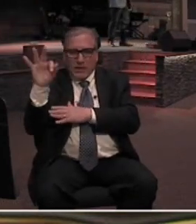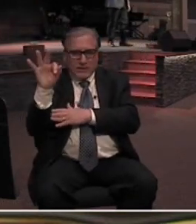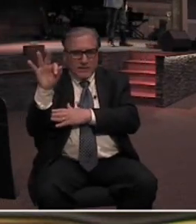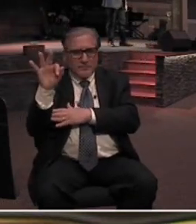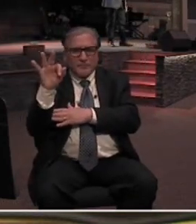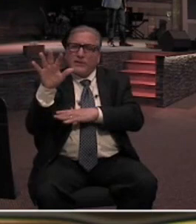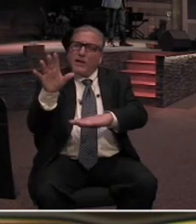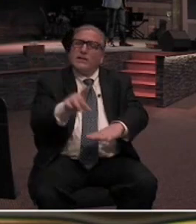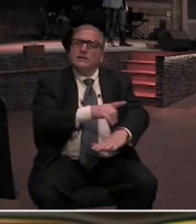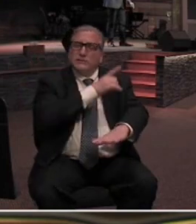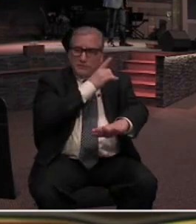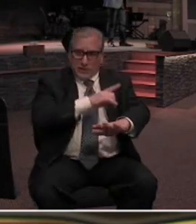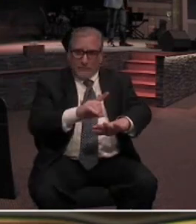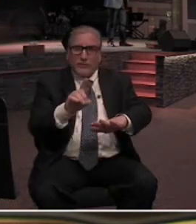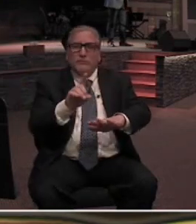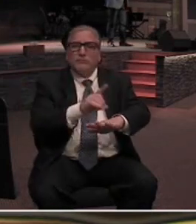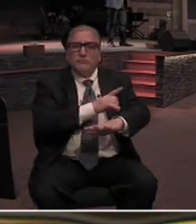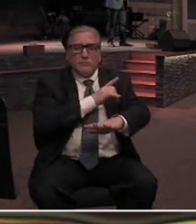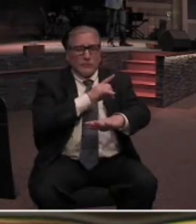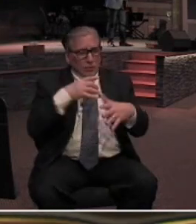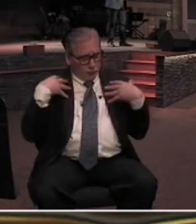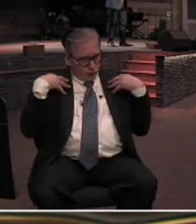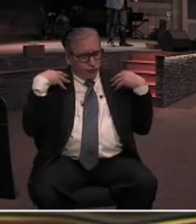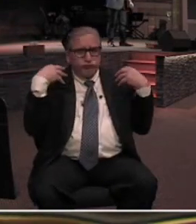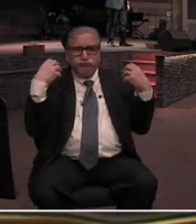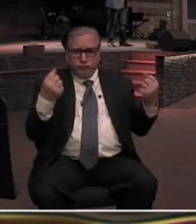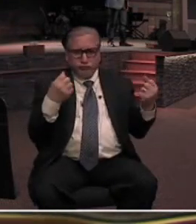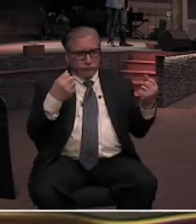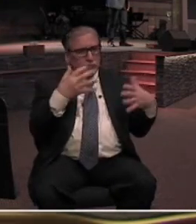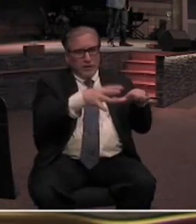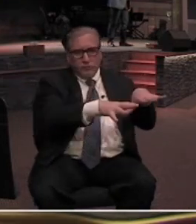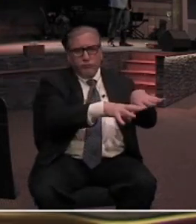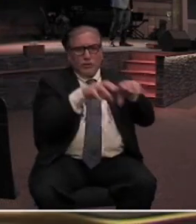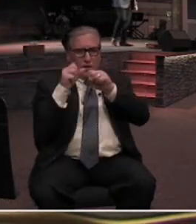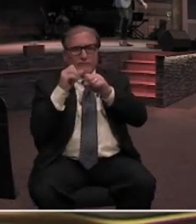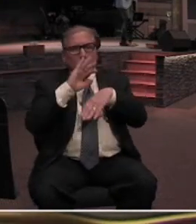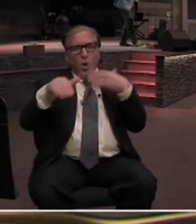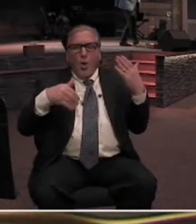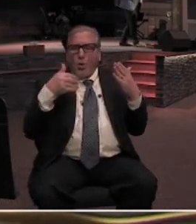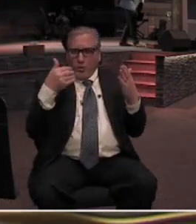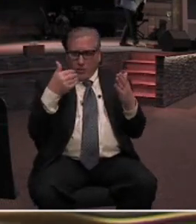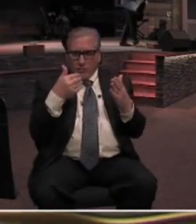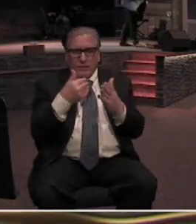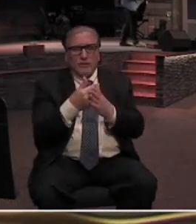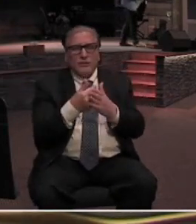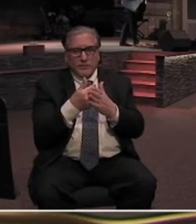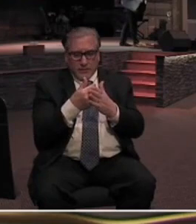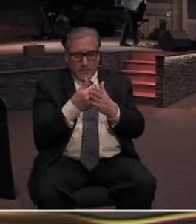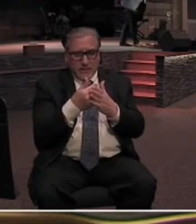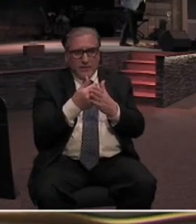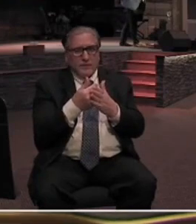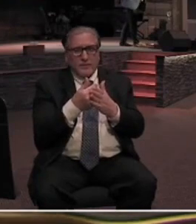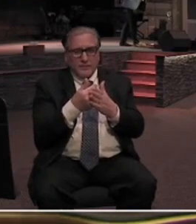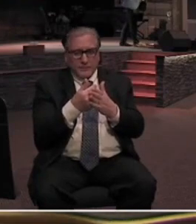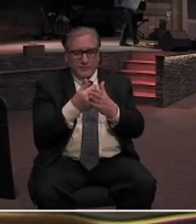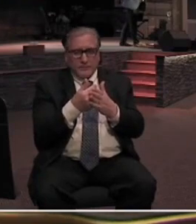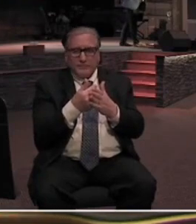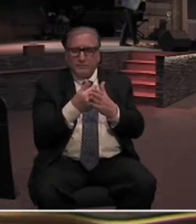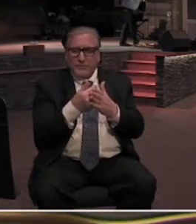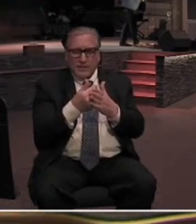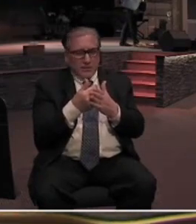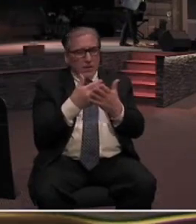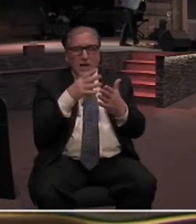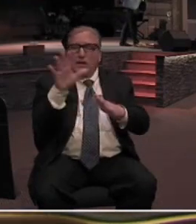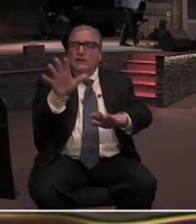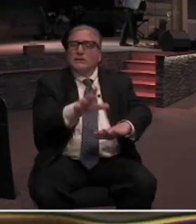And David recovered all that the Amalekites had carried away.